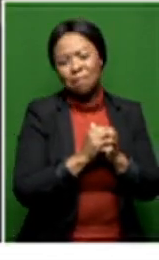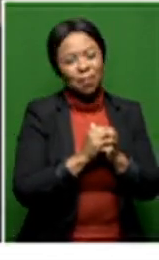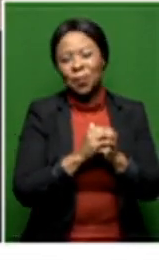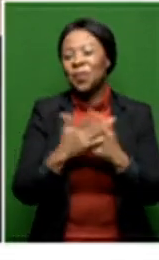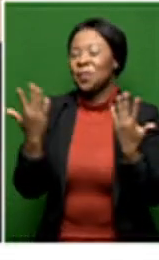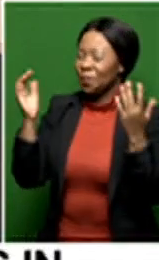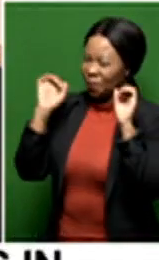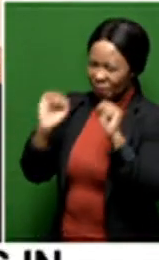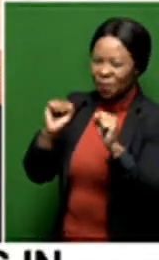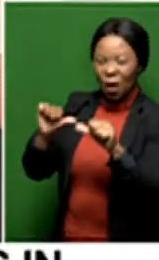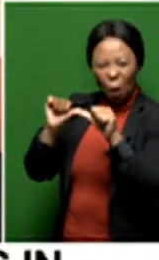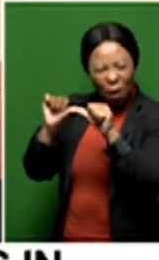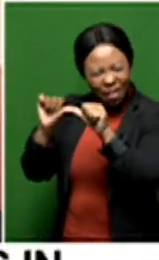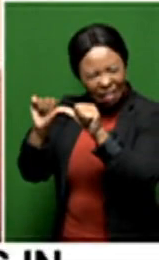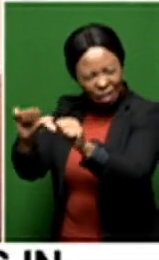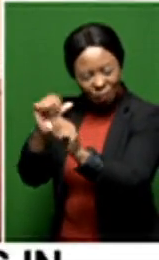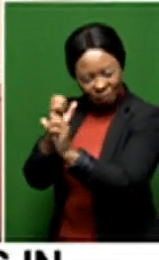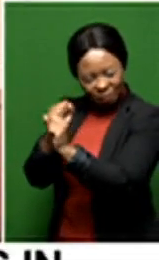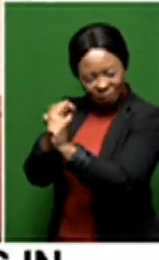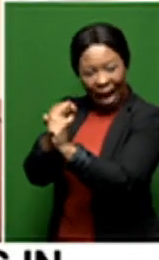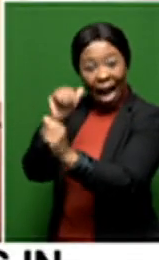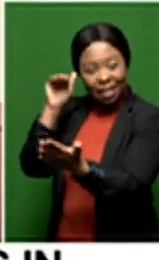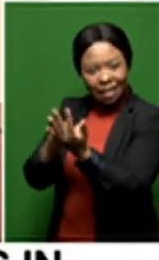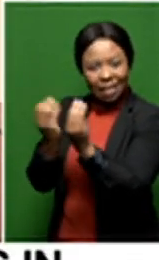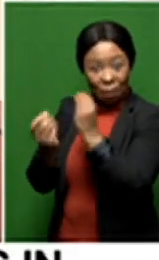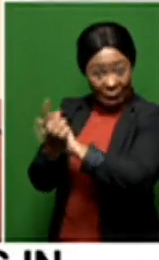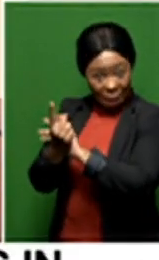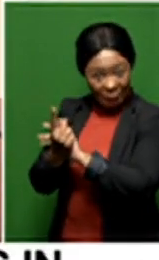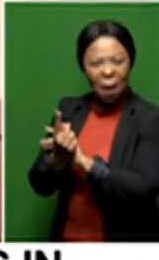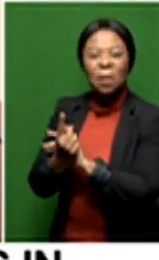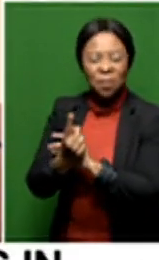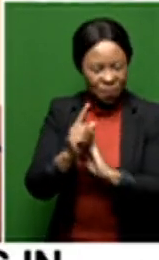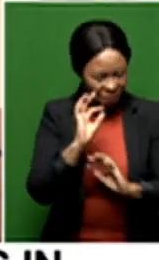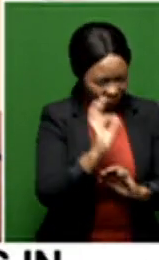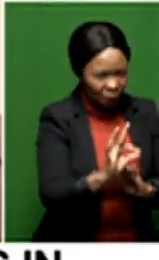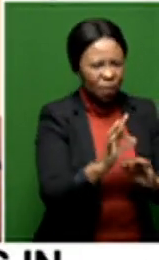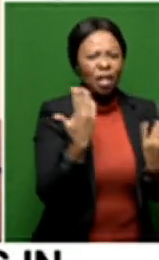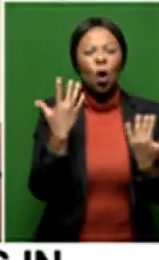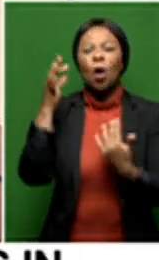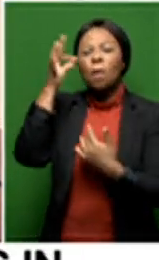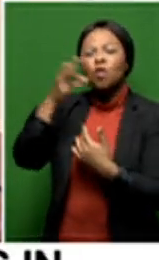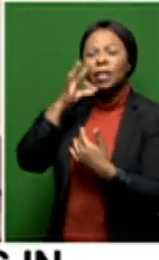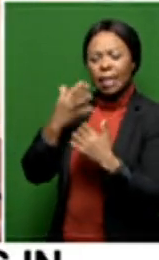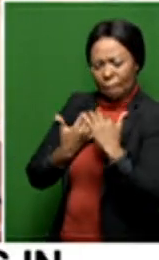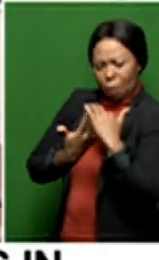And continue hanging in there until something happens. Let's now take it back to when all this music passion